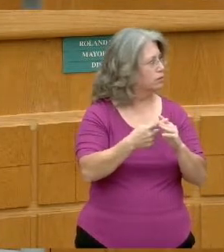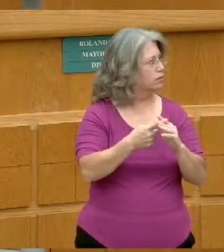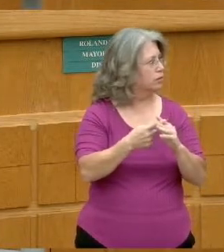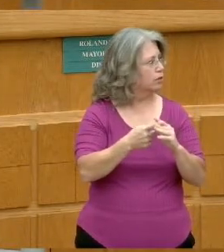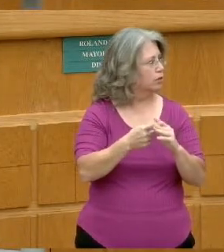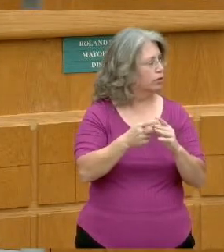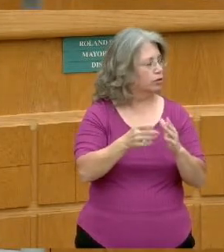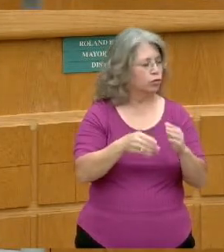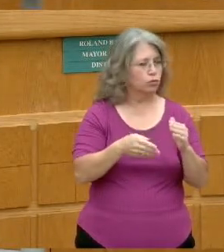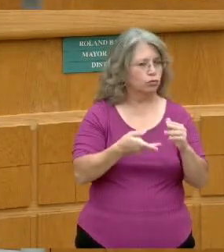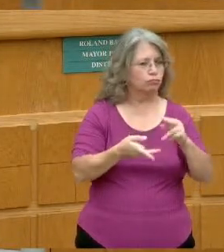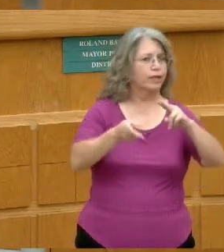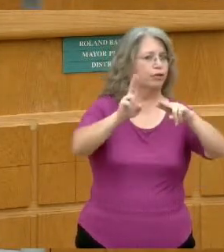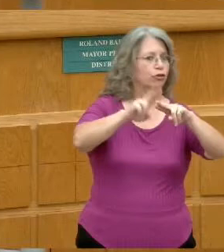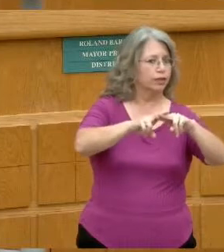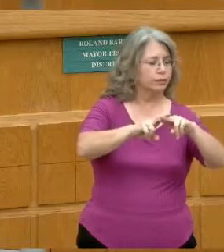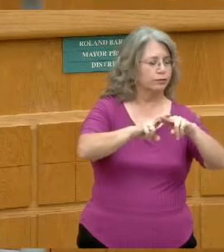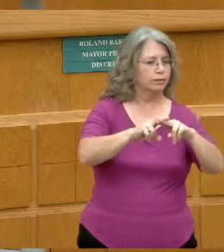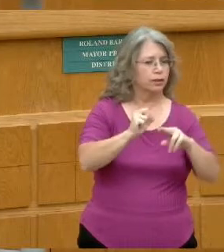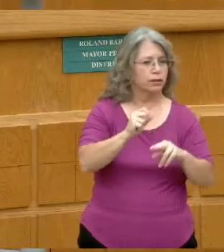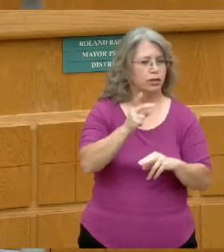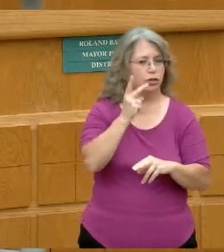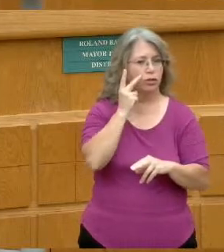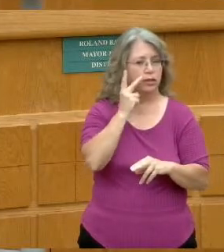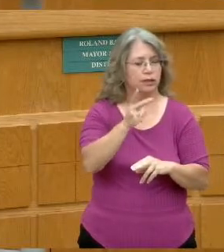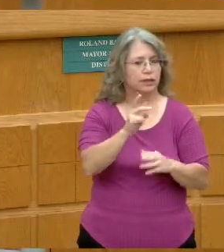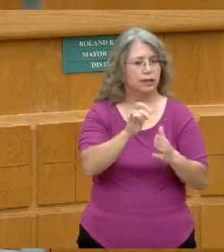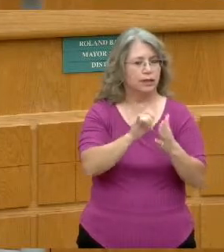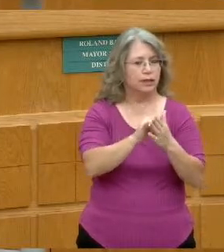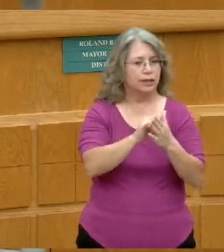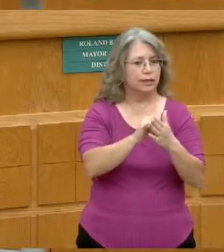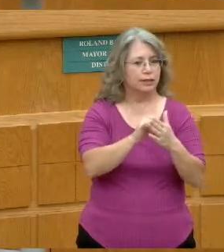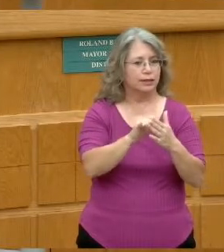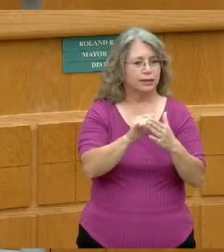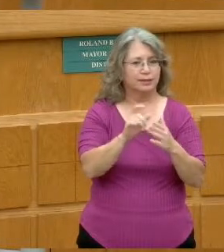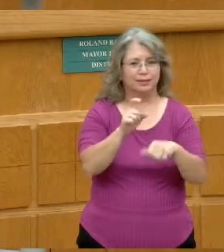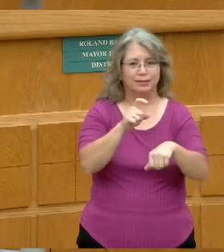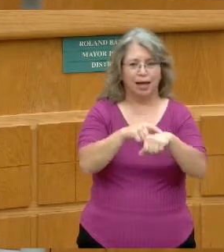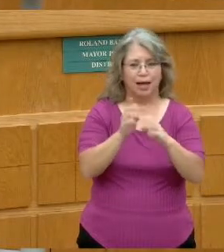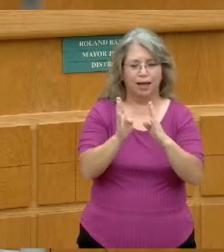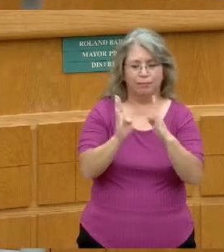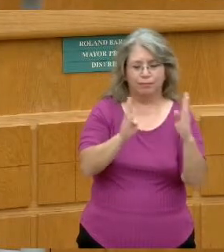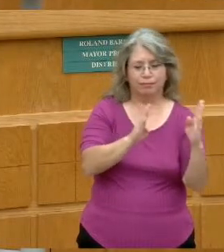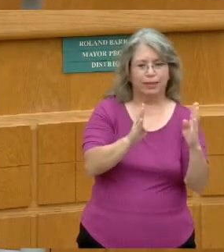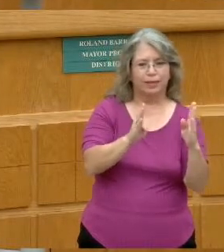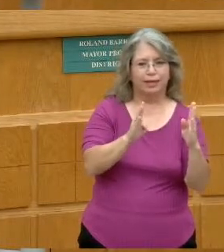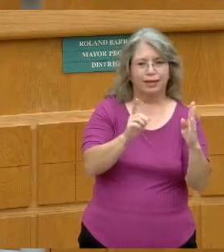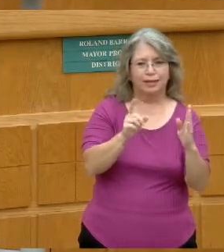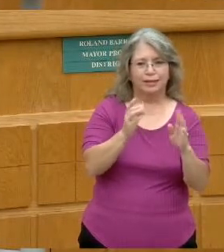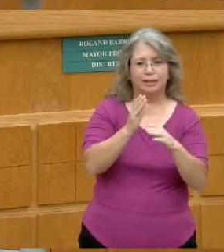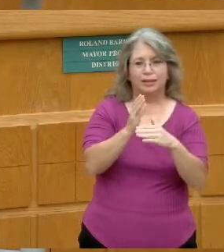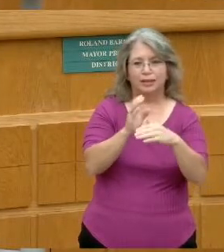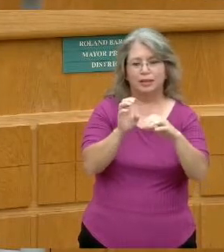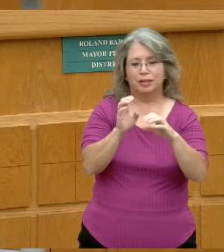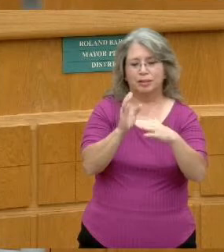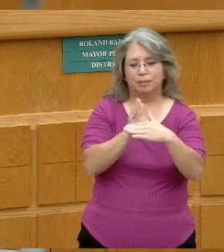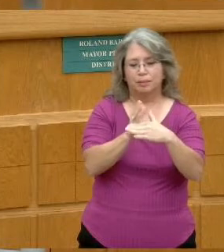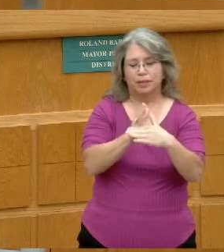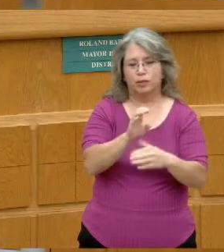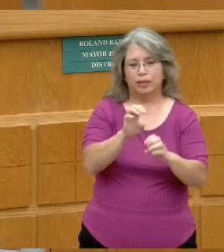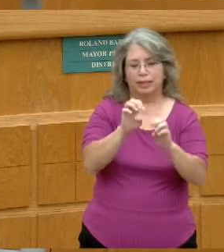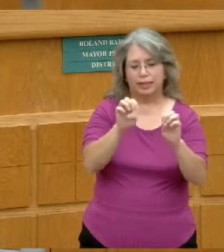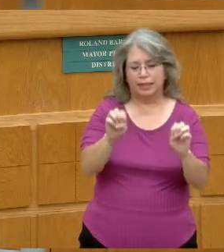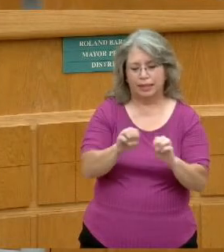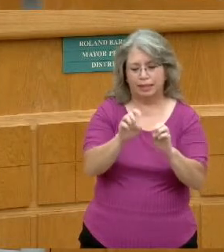here. And so what you see, this amount of time is about that 1 to 2 week window that I talked about between when